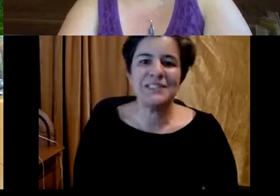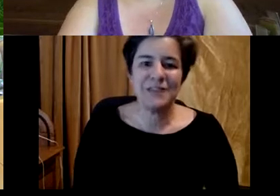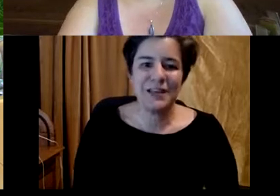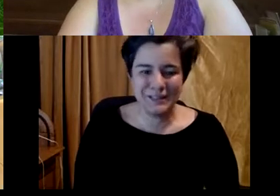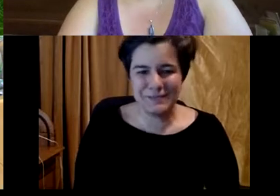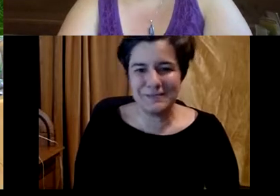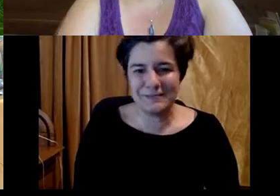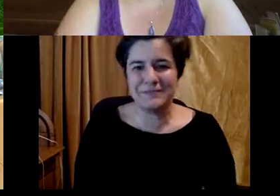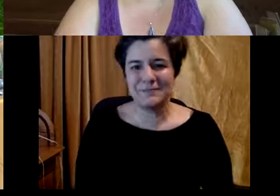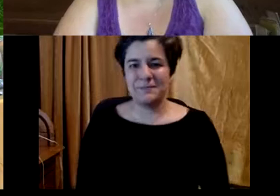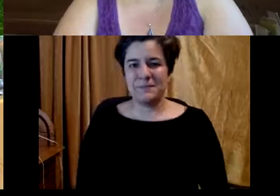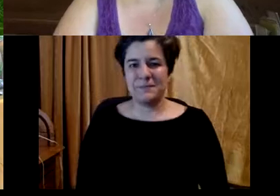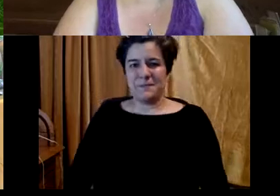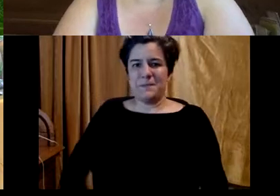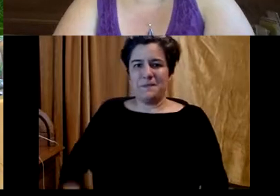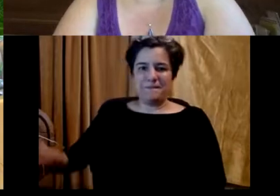Best of luck.